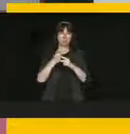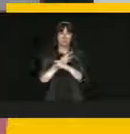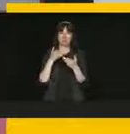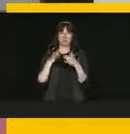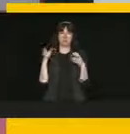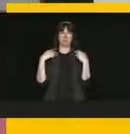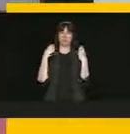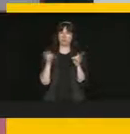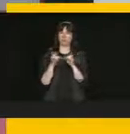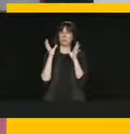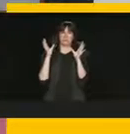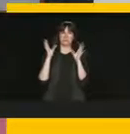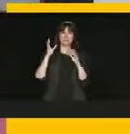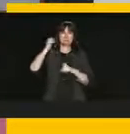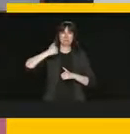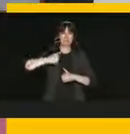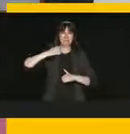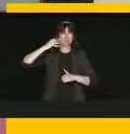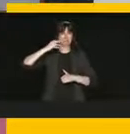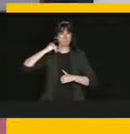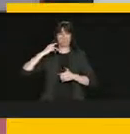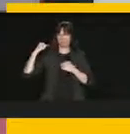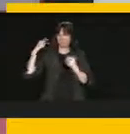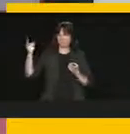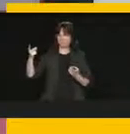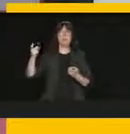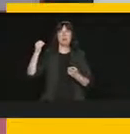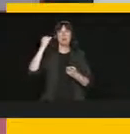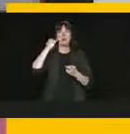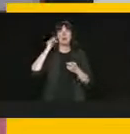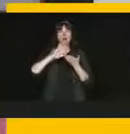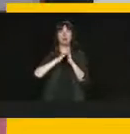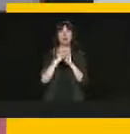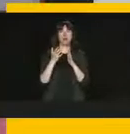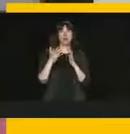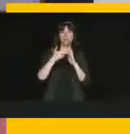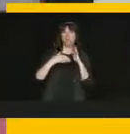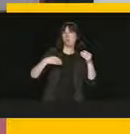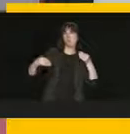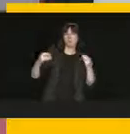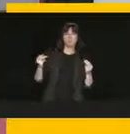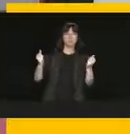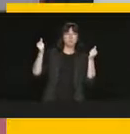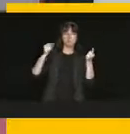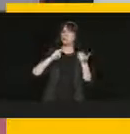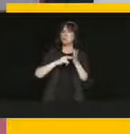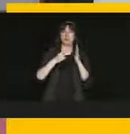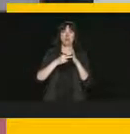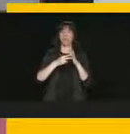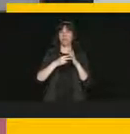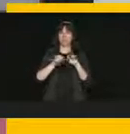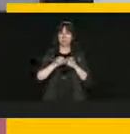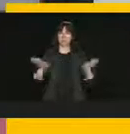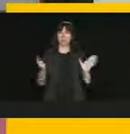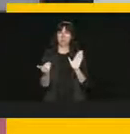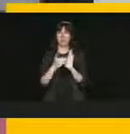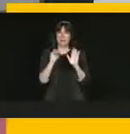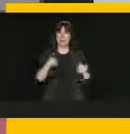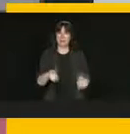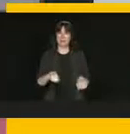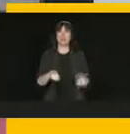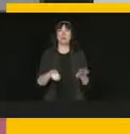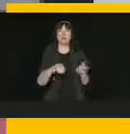of our country. And if we lift the restrictions too soon, we could lose all the progress we've already made. Even though the trends